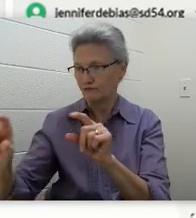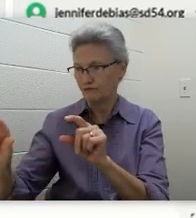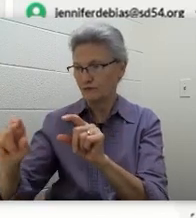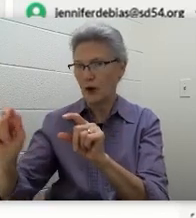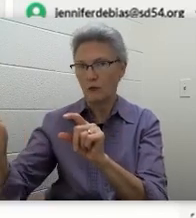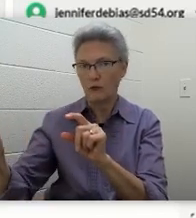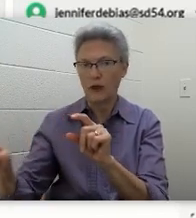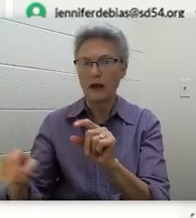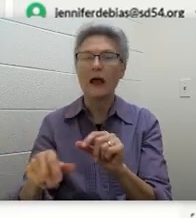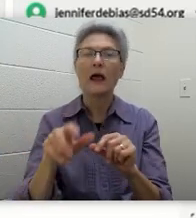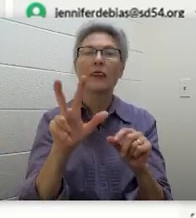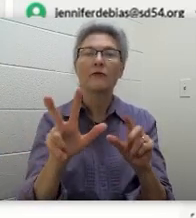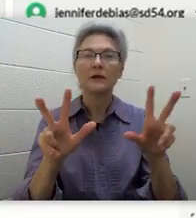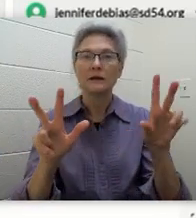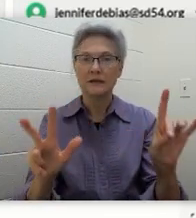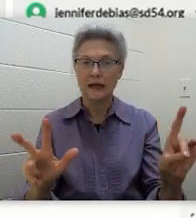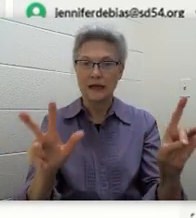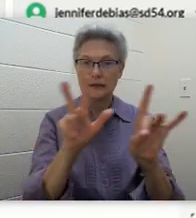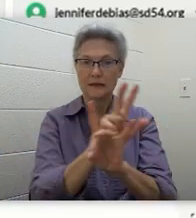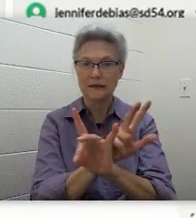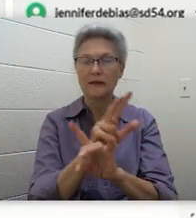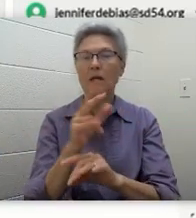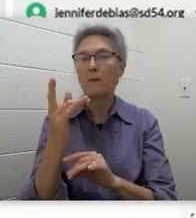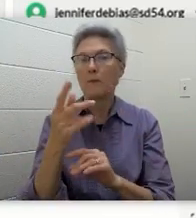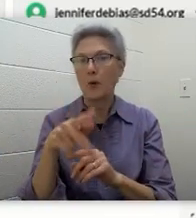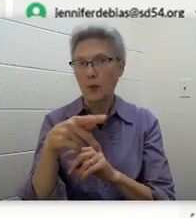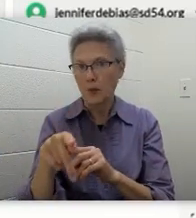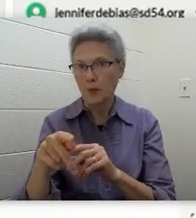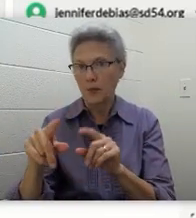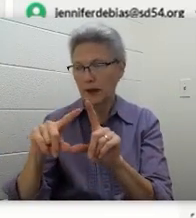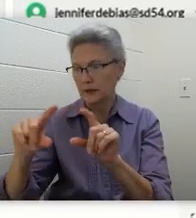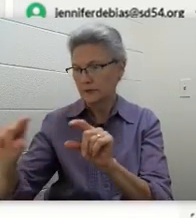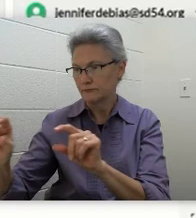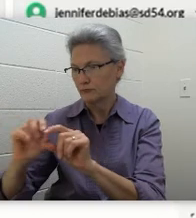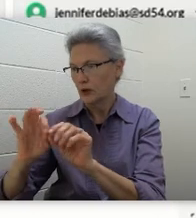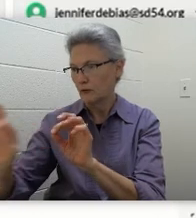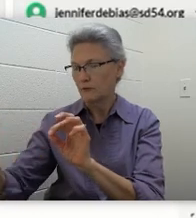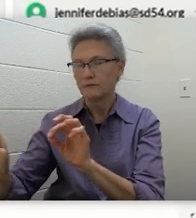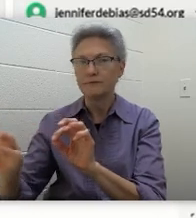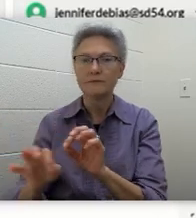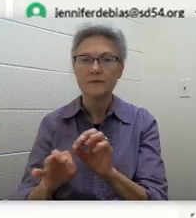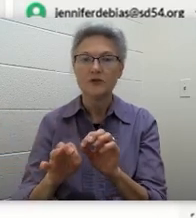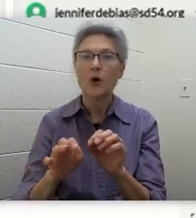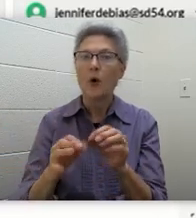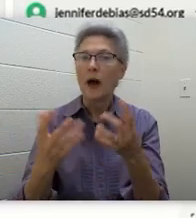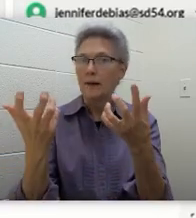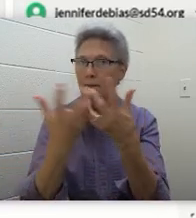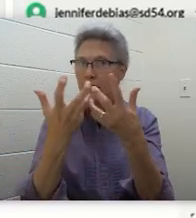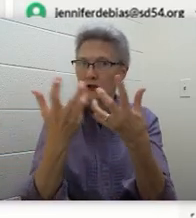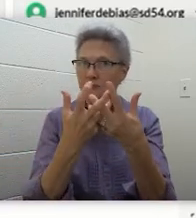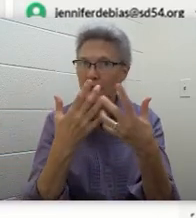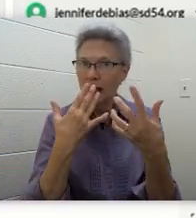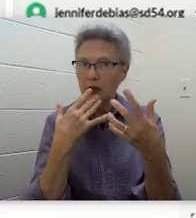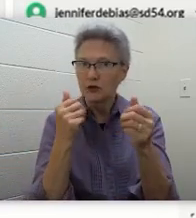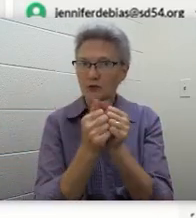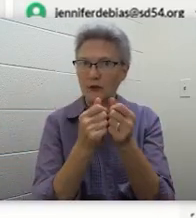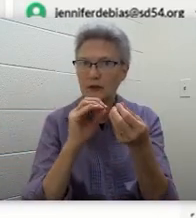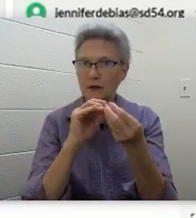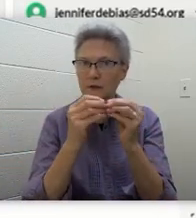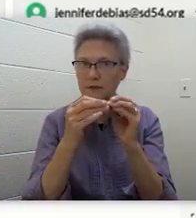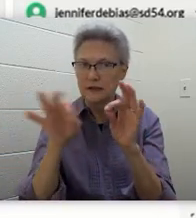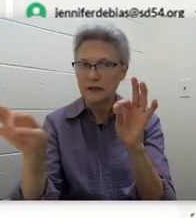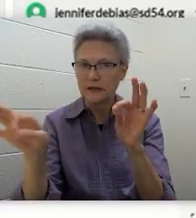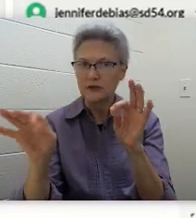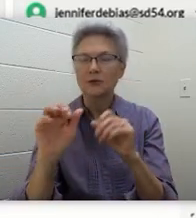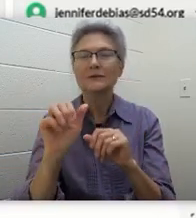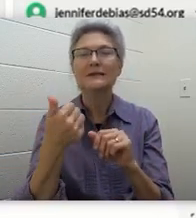And the purple box, 3 times 8. So I'm going to solve those. So let's do 10 times 10 first. I